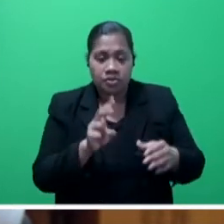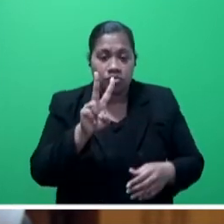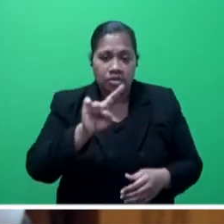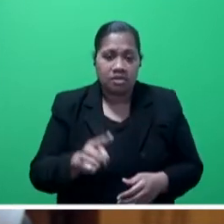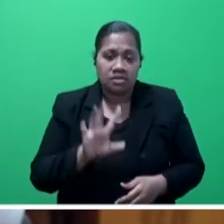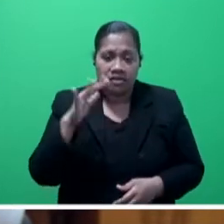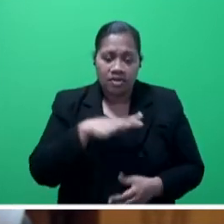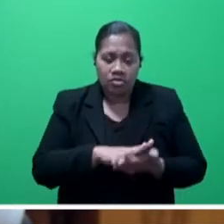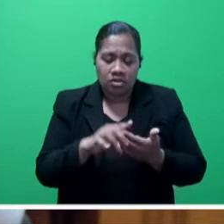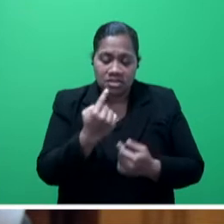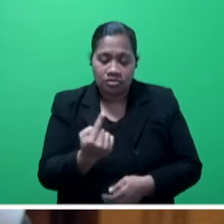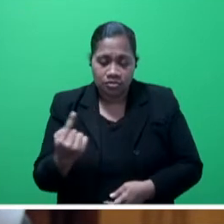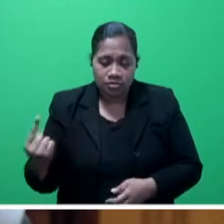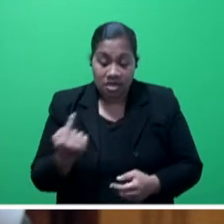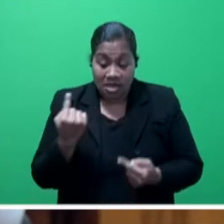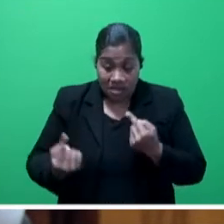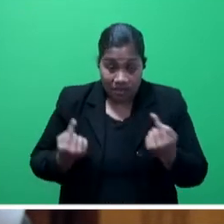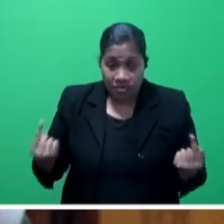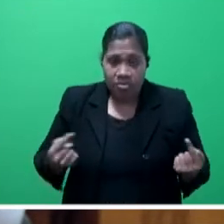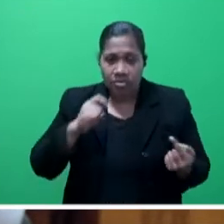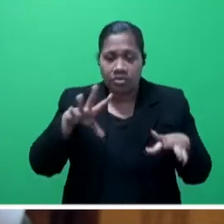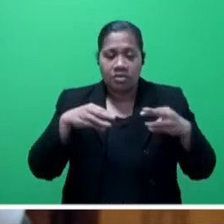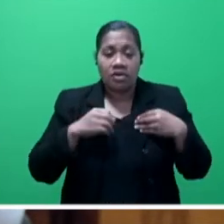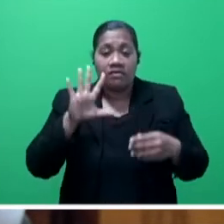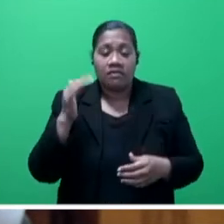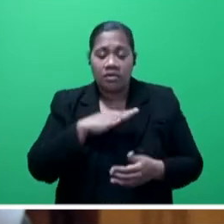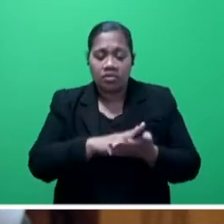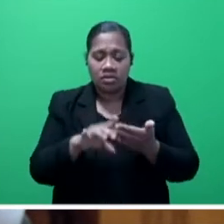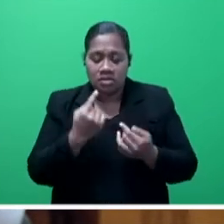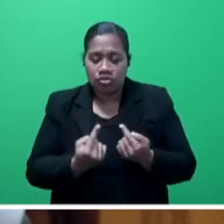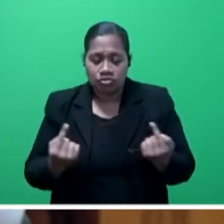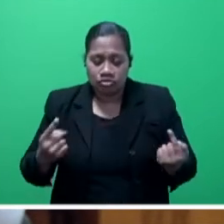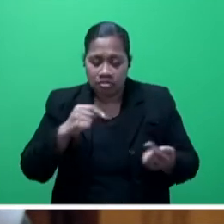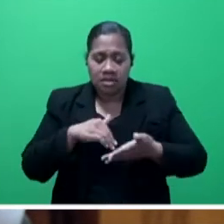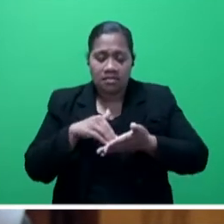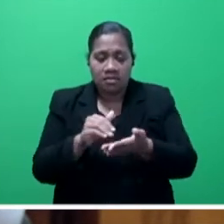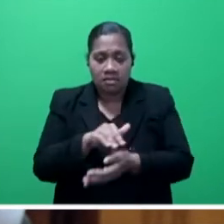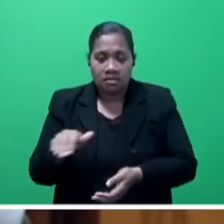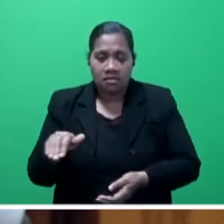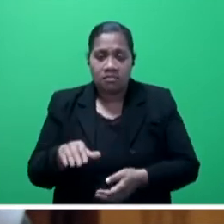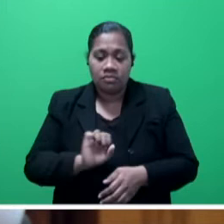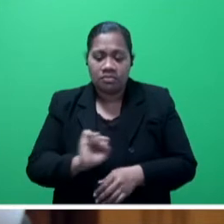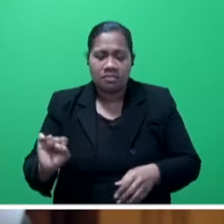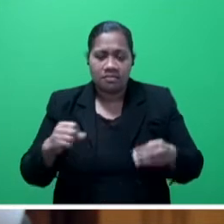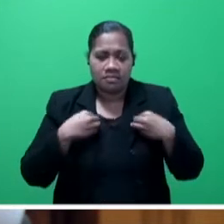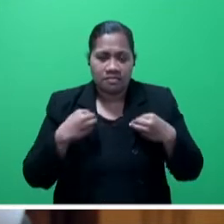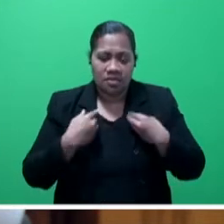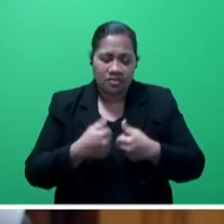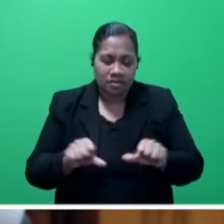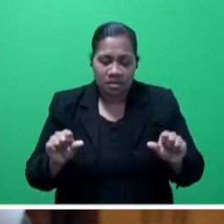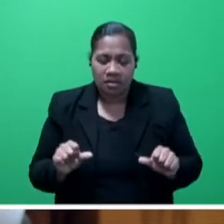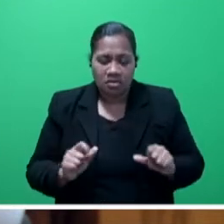$2,500 each, and the individuals will be getting $500 each to assist them in their business, whether it's floriculture